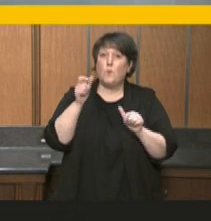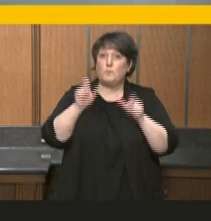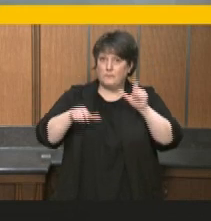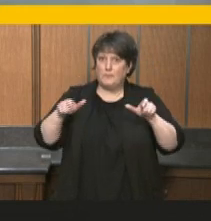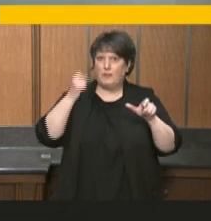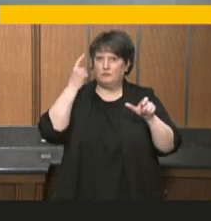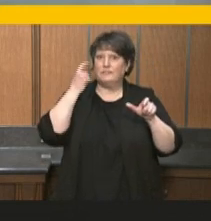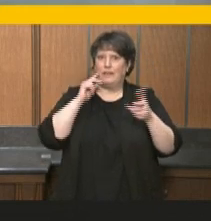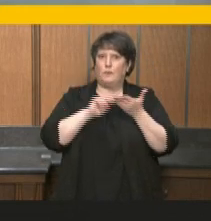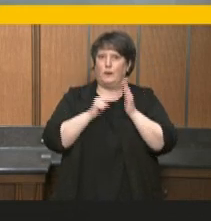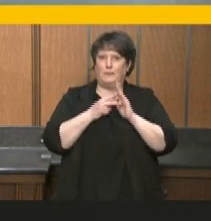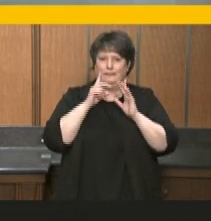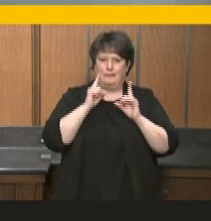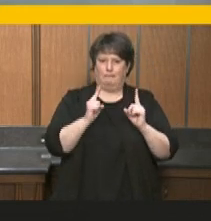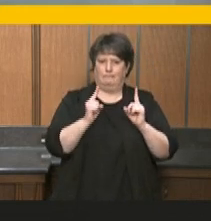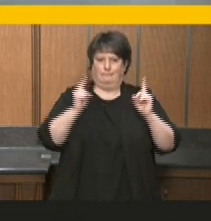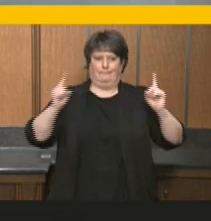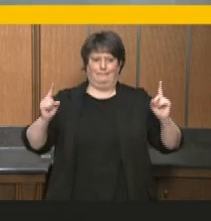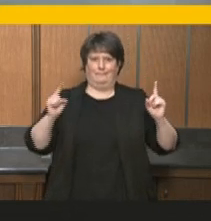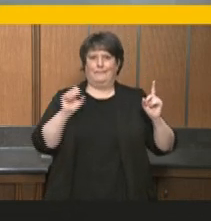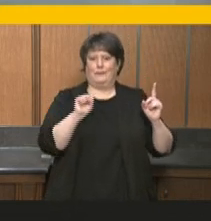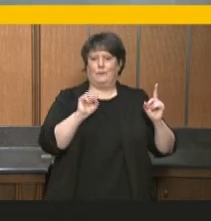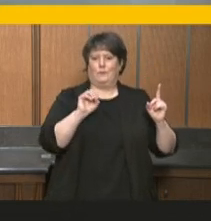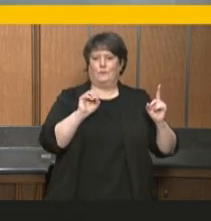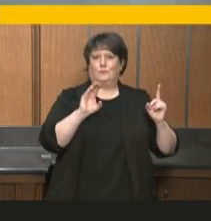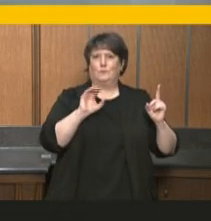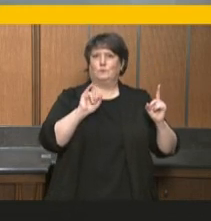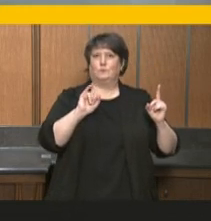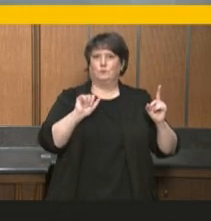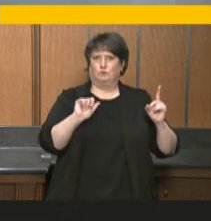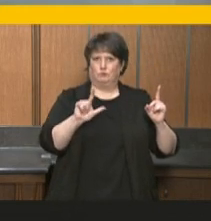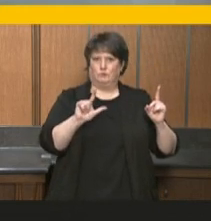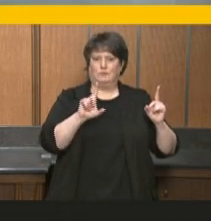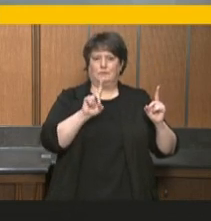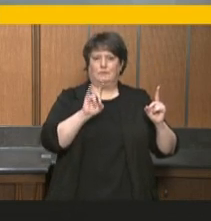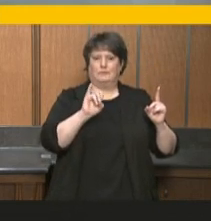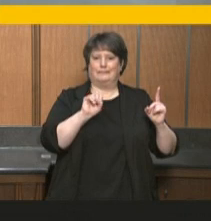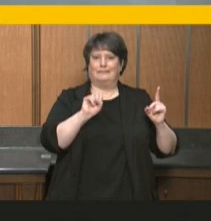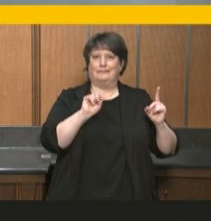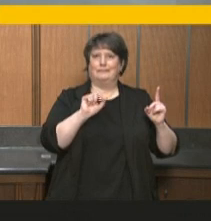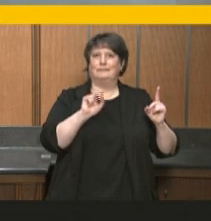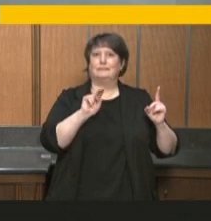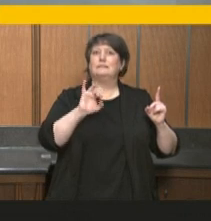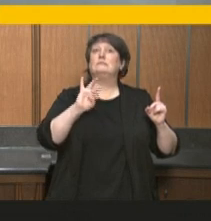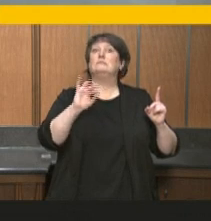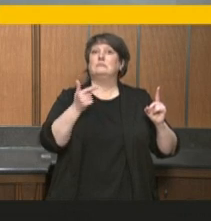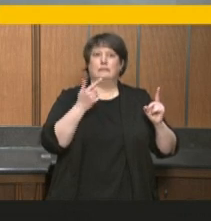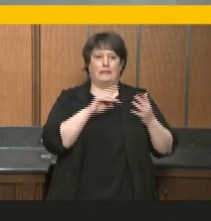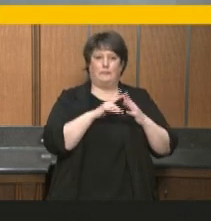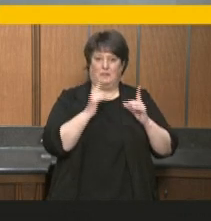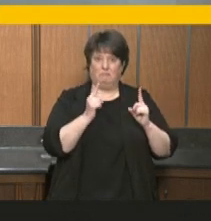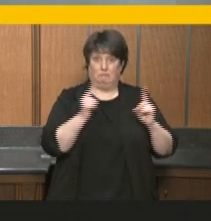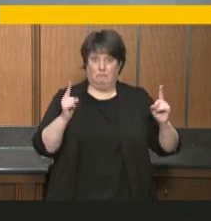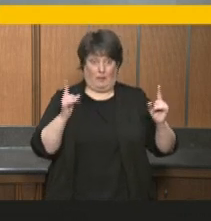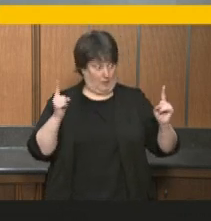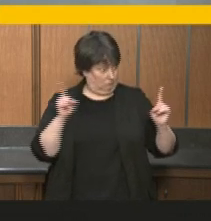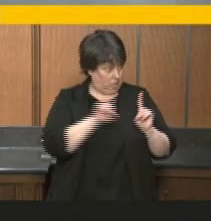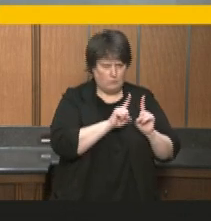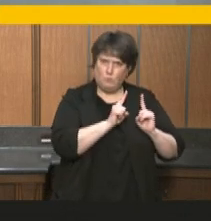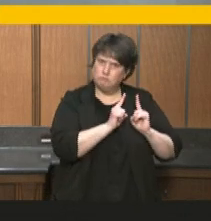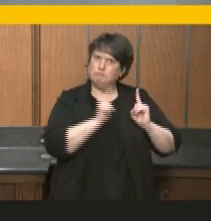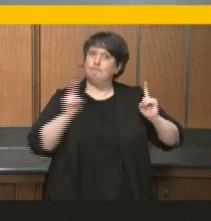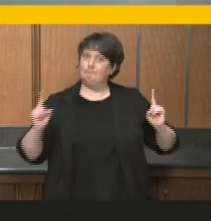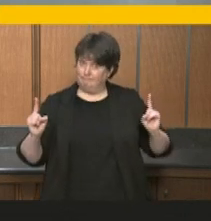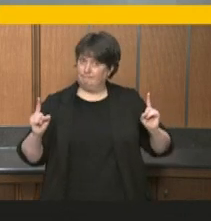distancing, which is all about separating yourself from others physically. All across the